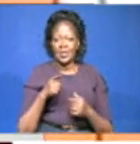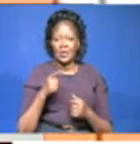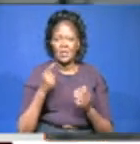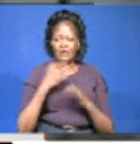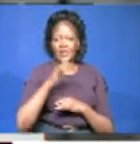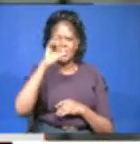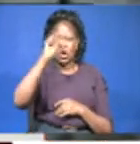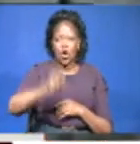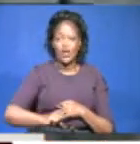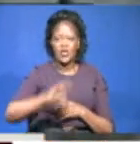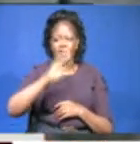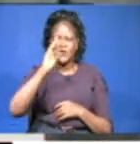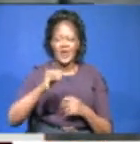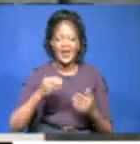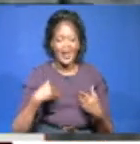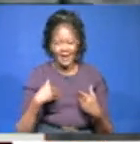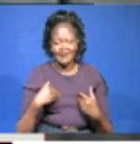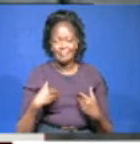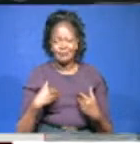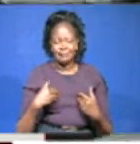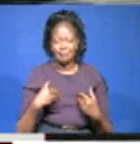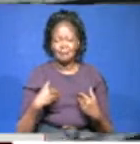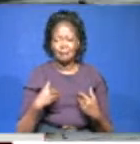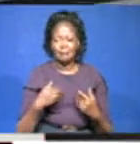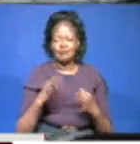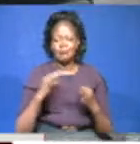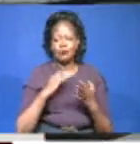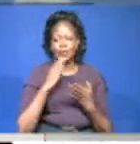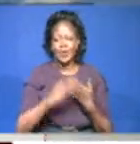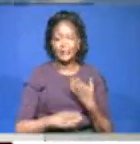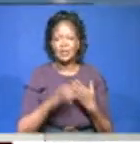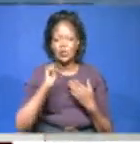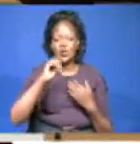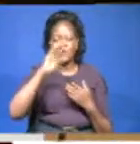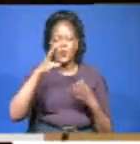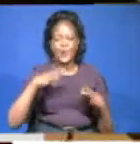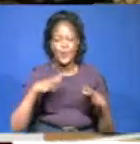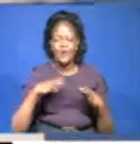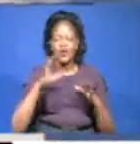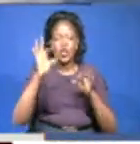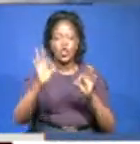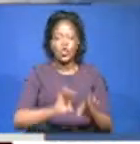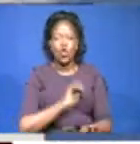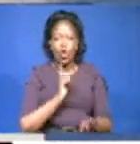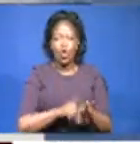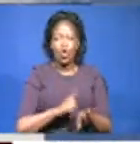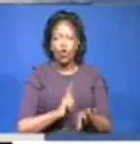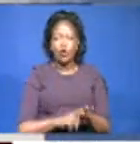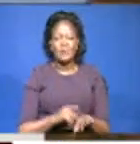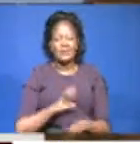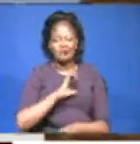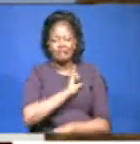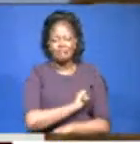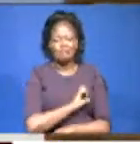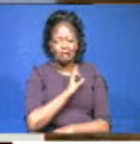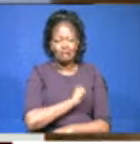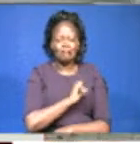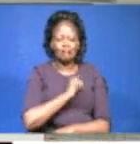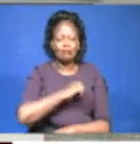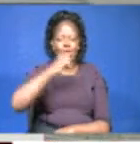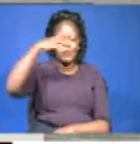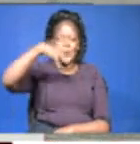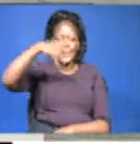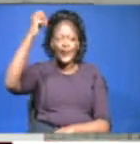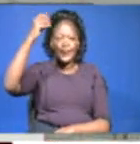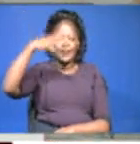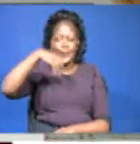Africans enjoyed a load shedding free weekend. South Africans have for the longest time been enduring relentless power cuts, thanks